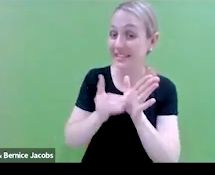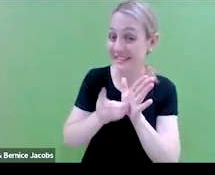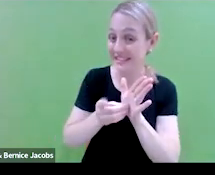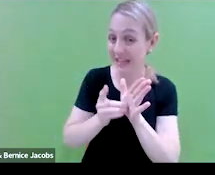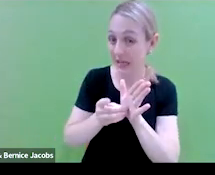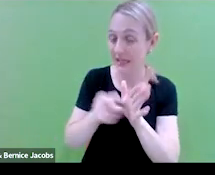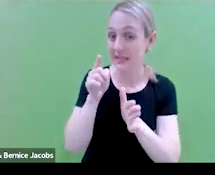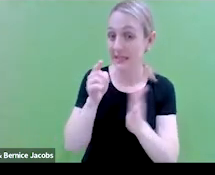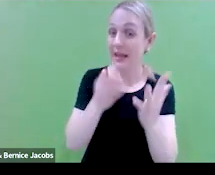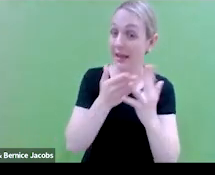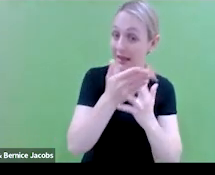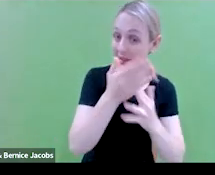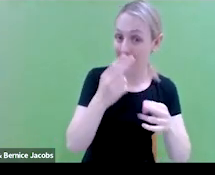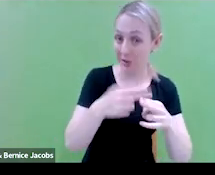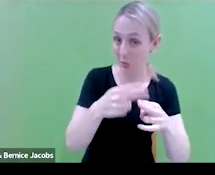accessible bathroom.